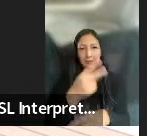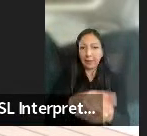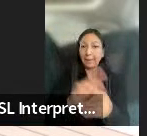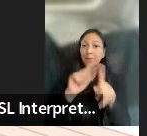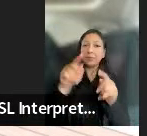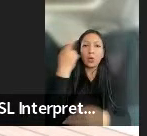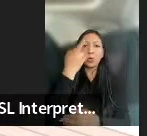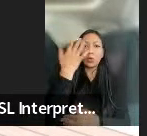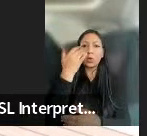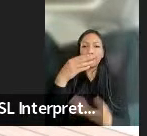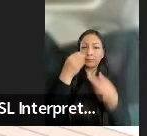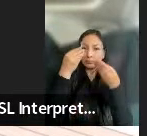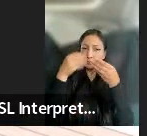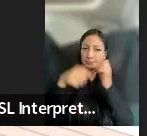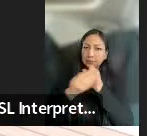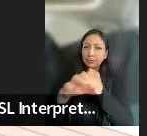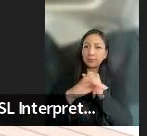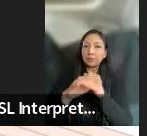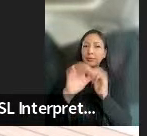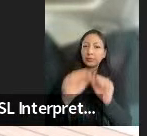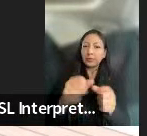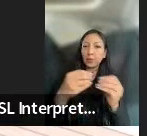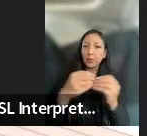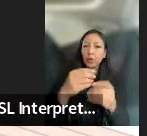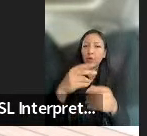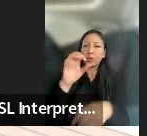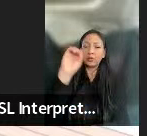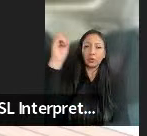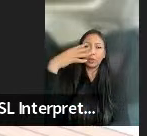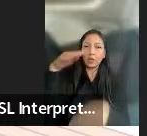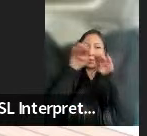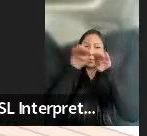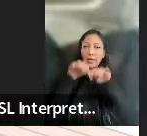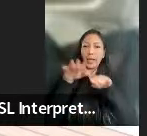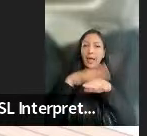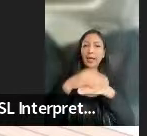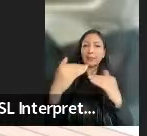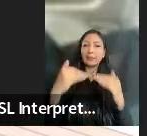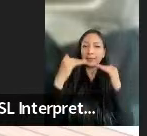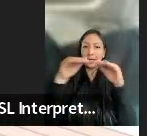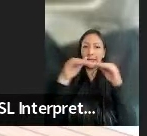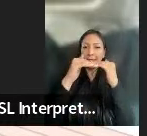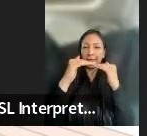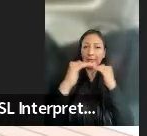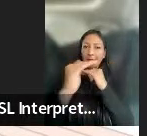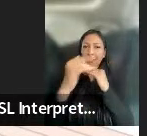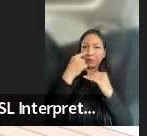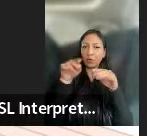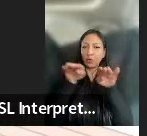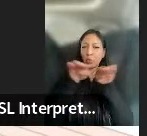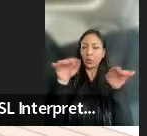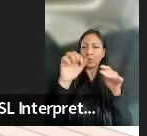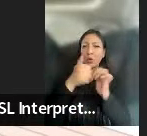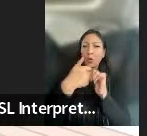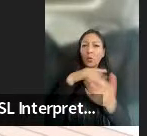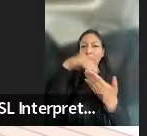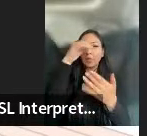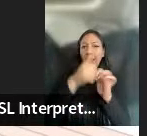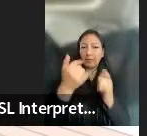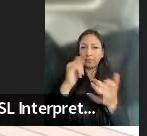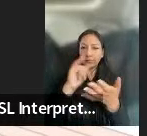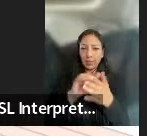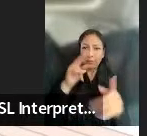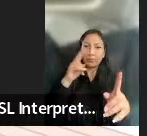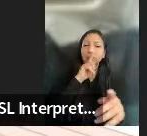intention was to promote solar panels installed on the level of the roof. We've learned a lot about how this is actually working in